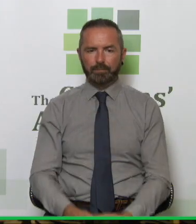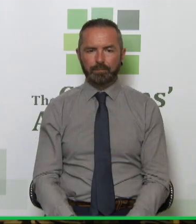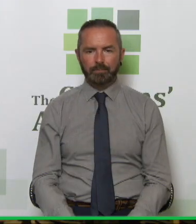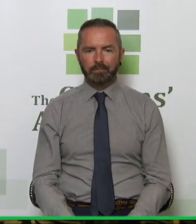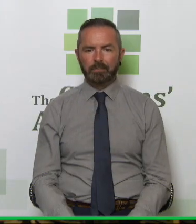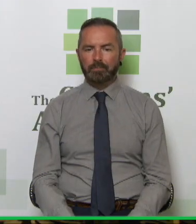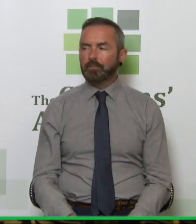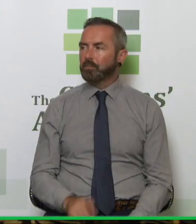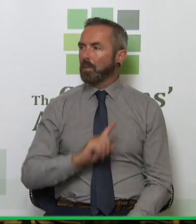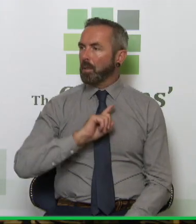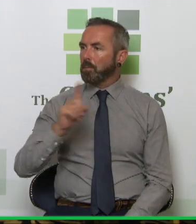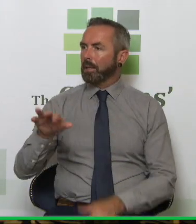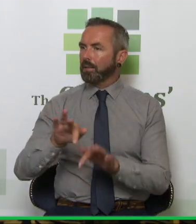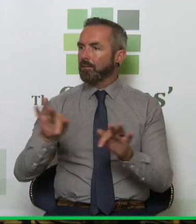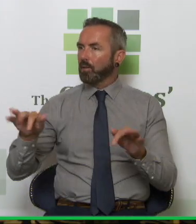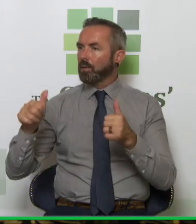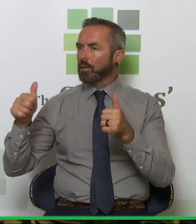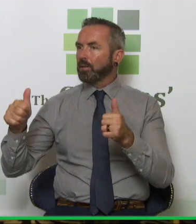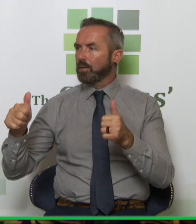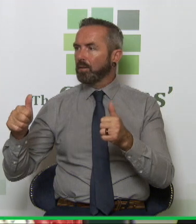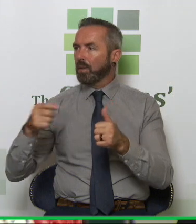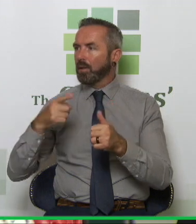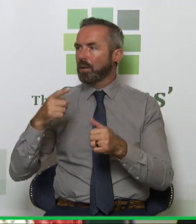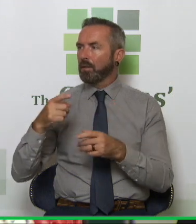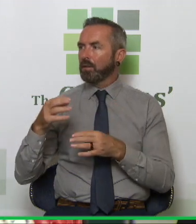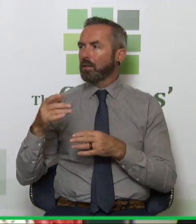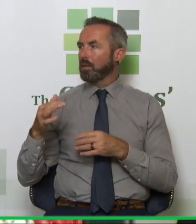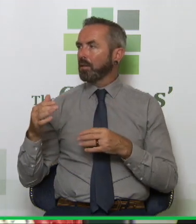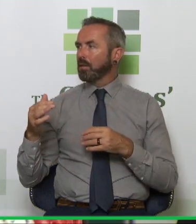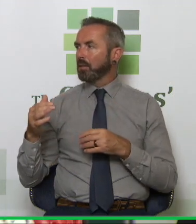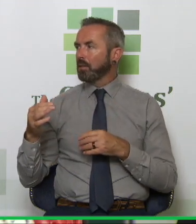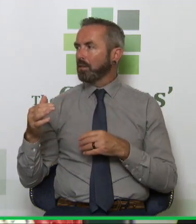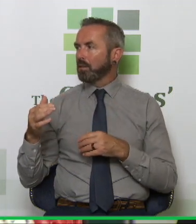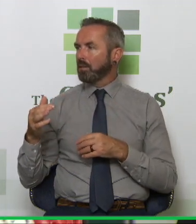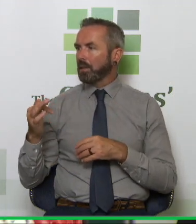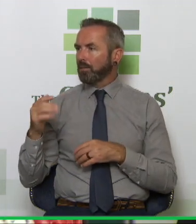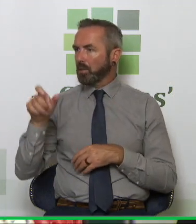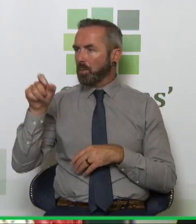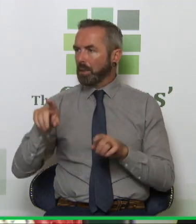back to the floor again. Again, I'm not trying to restrict it to one per table, so if there's somebody at the same table, don't feel restricted.